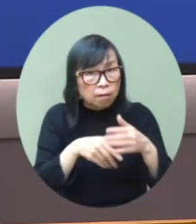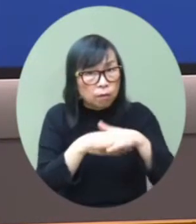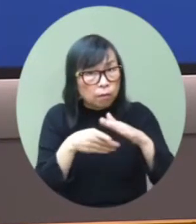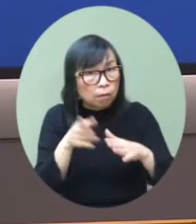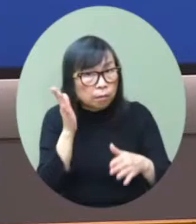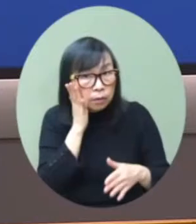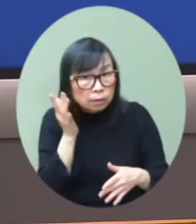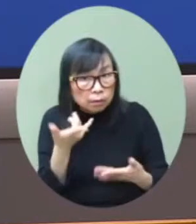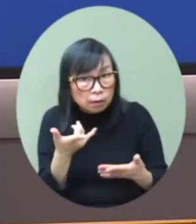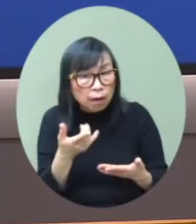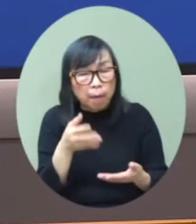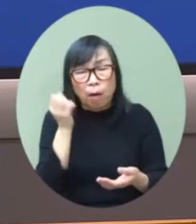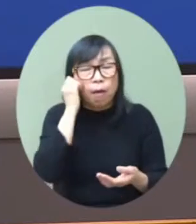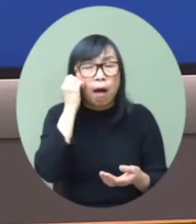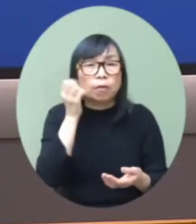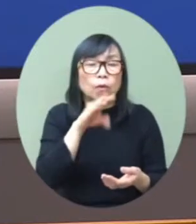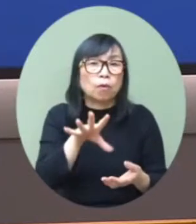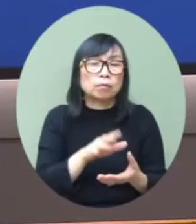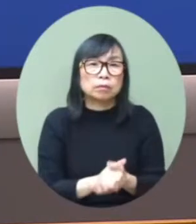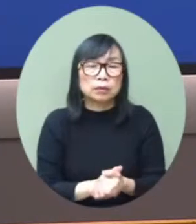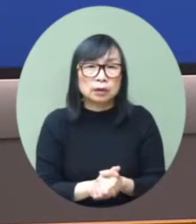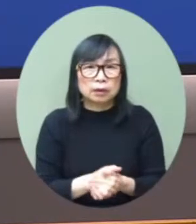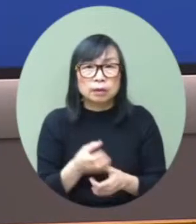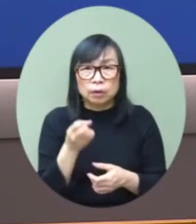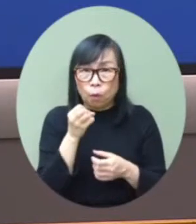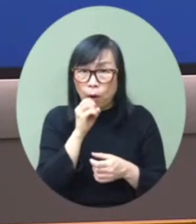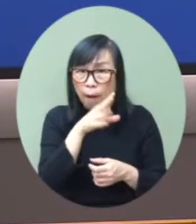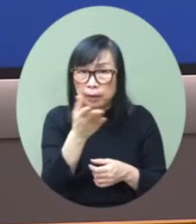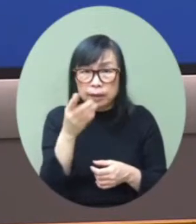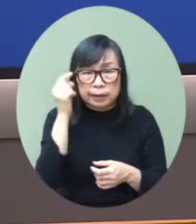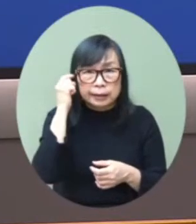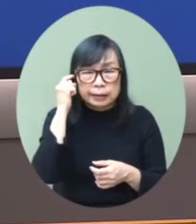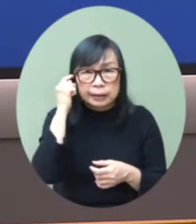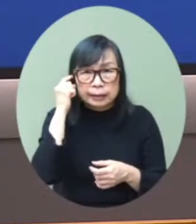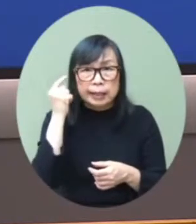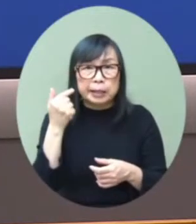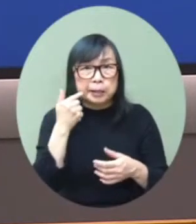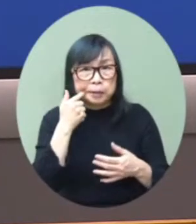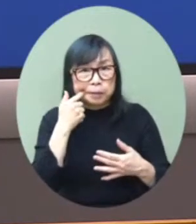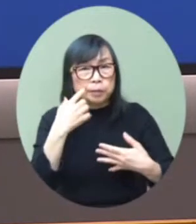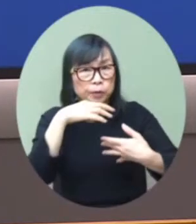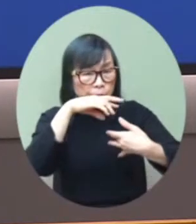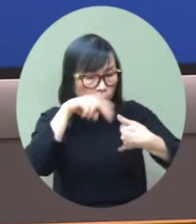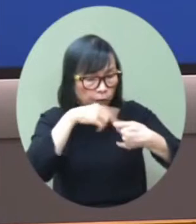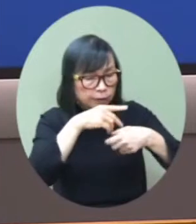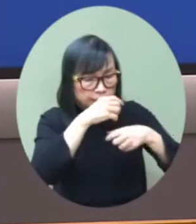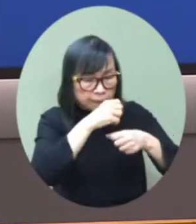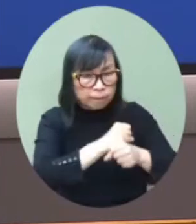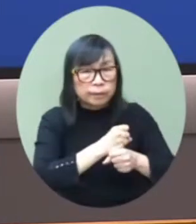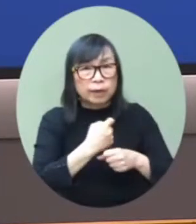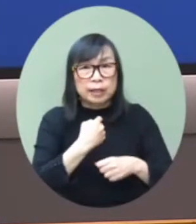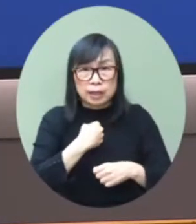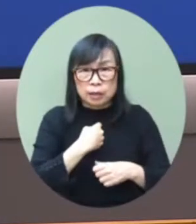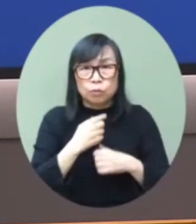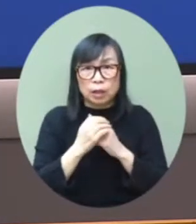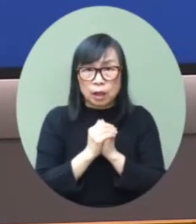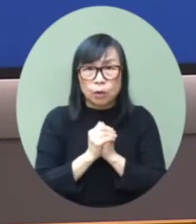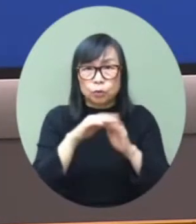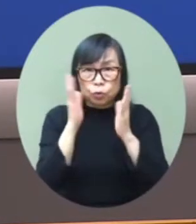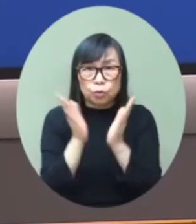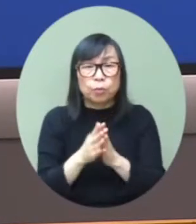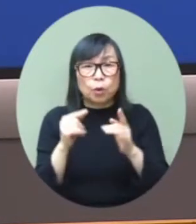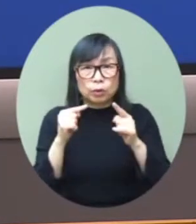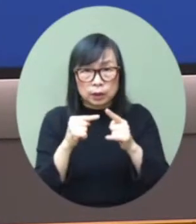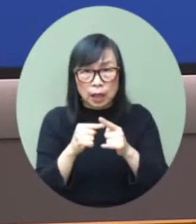case that, there is such a high number of people that were not in their flats during that time? We